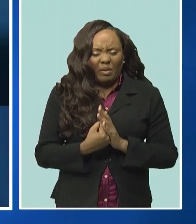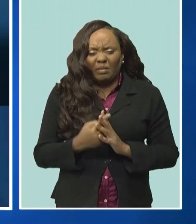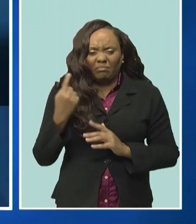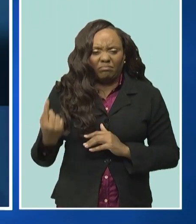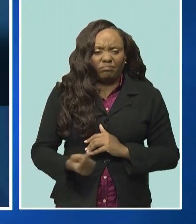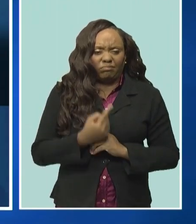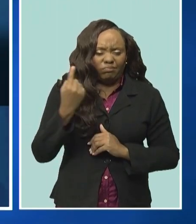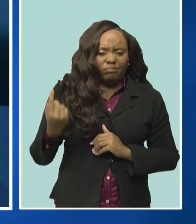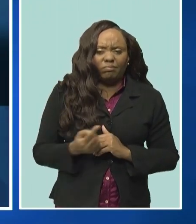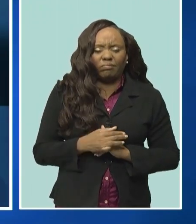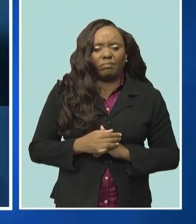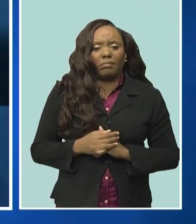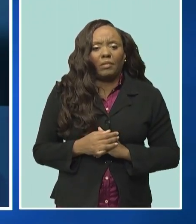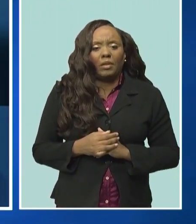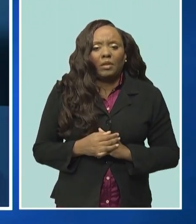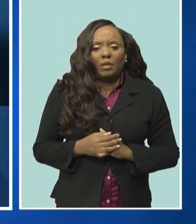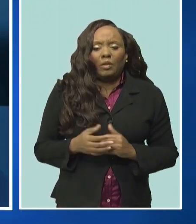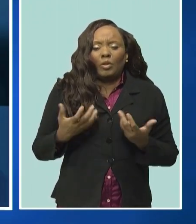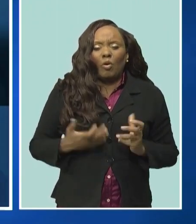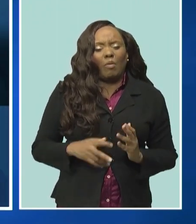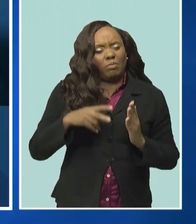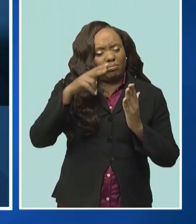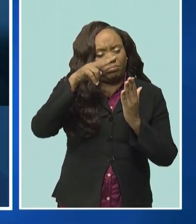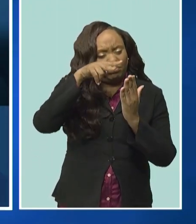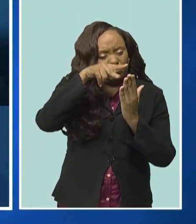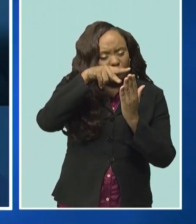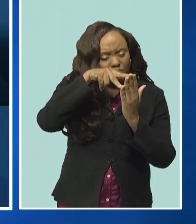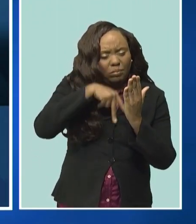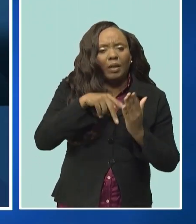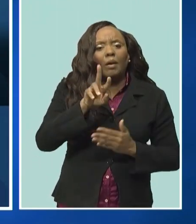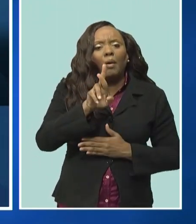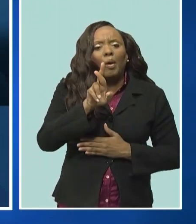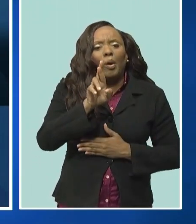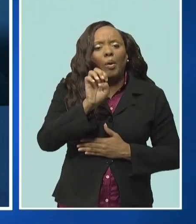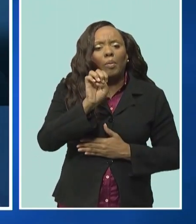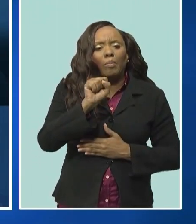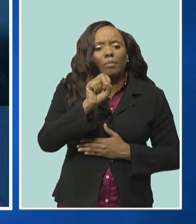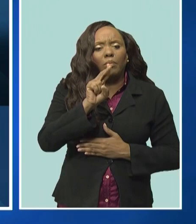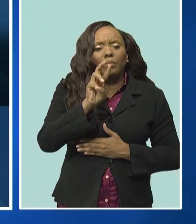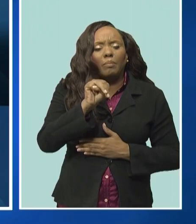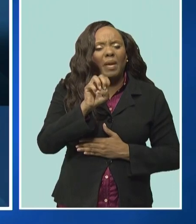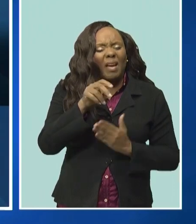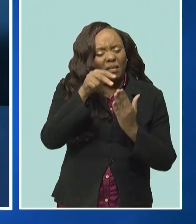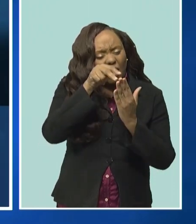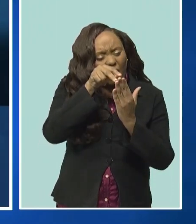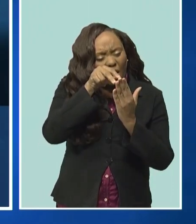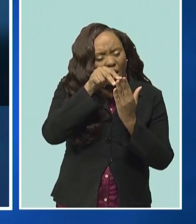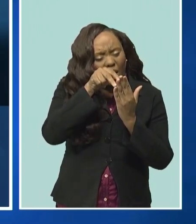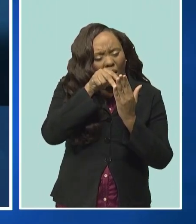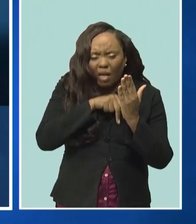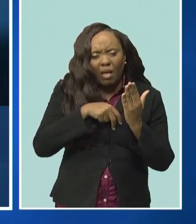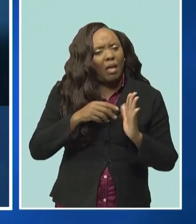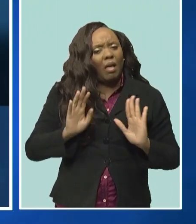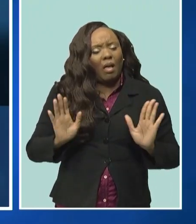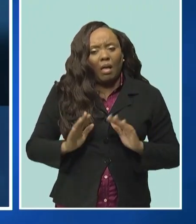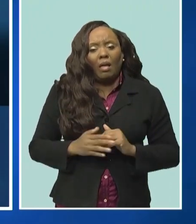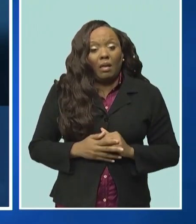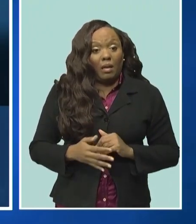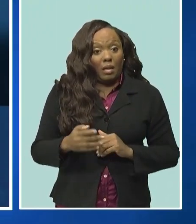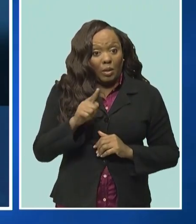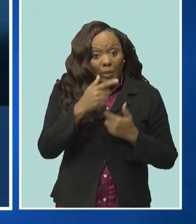spending very limited time on resumes, so it's very important that individuals that are interested in this type of